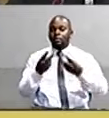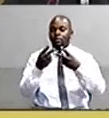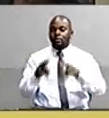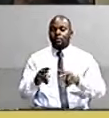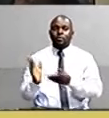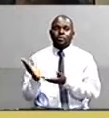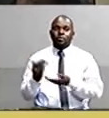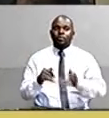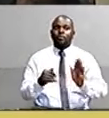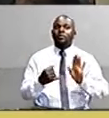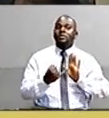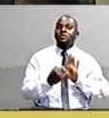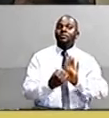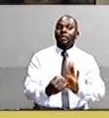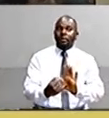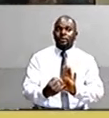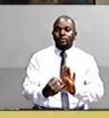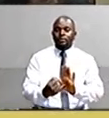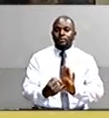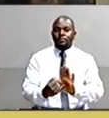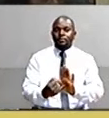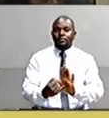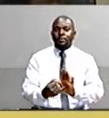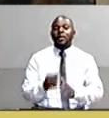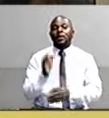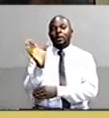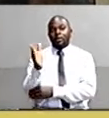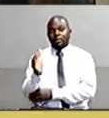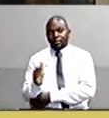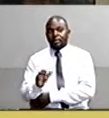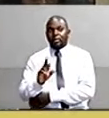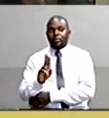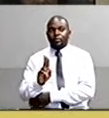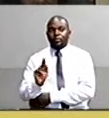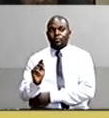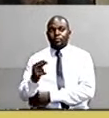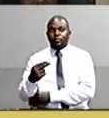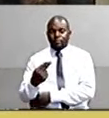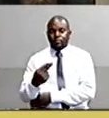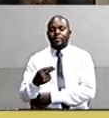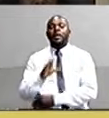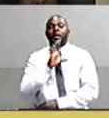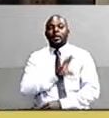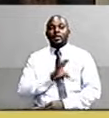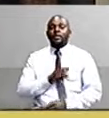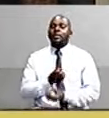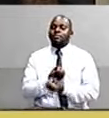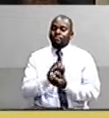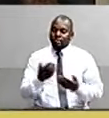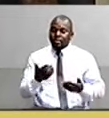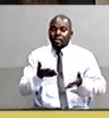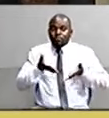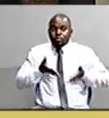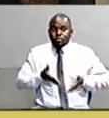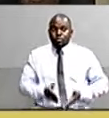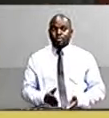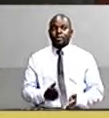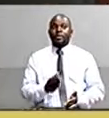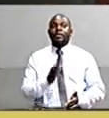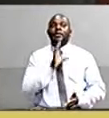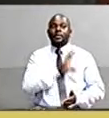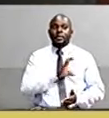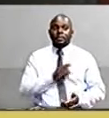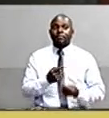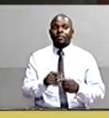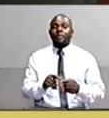bringing positive results. Ambassador Ruth Acheng said that Canada has a number of Canadian-born Ugandans who are